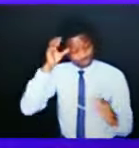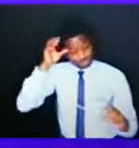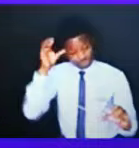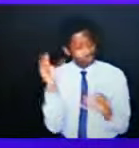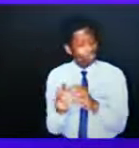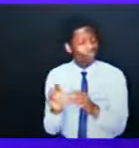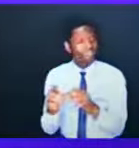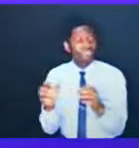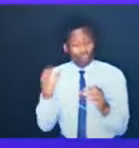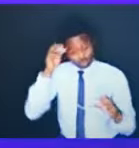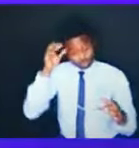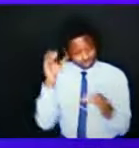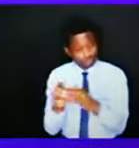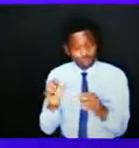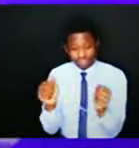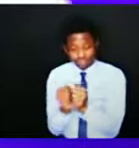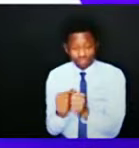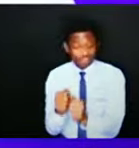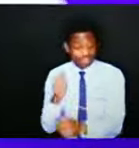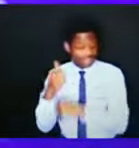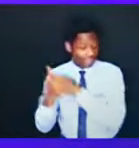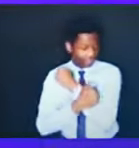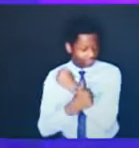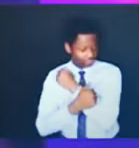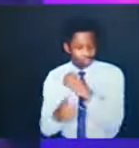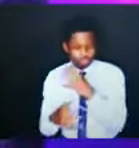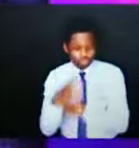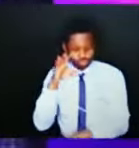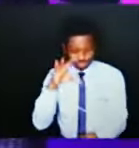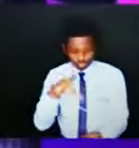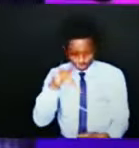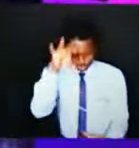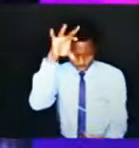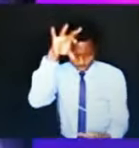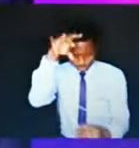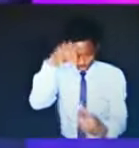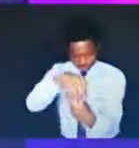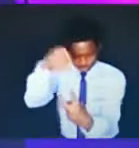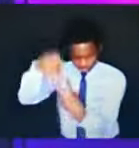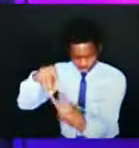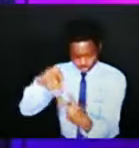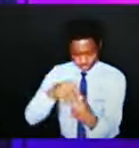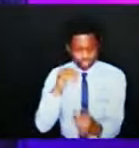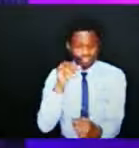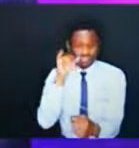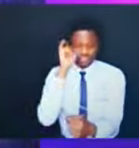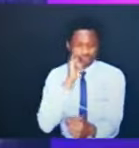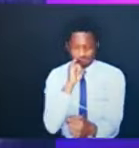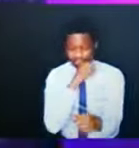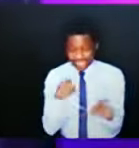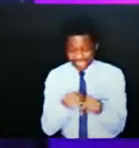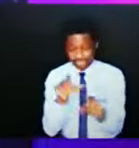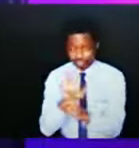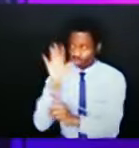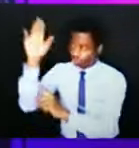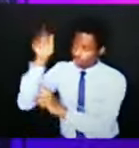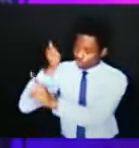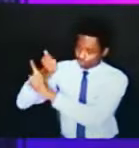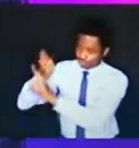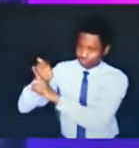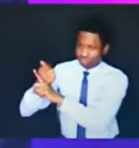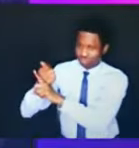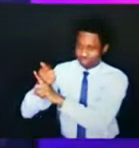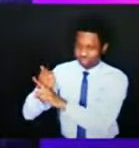God chose Israel as His own. Now, even though the whole